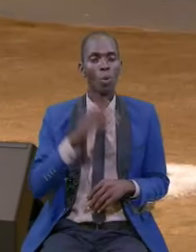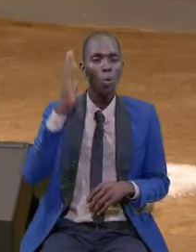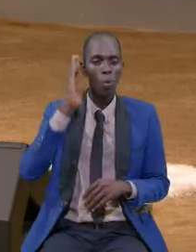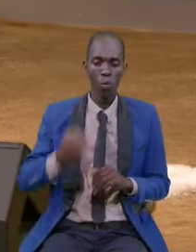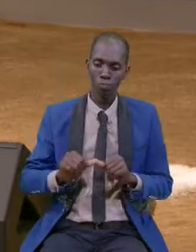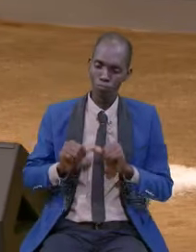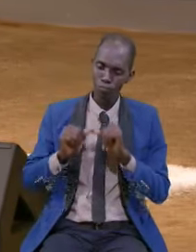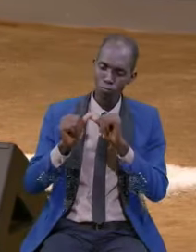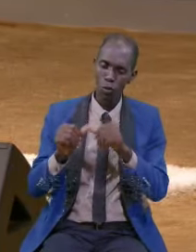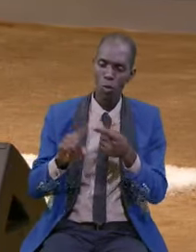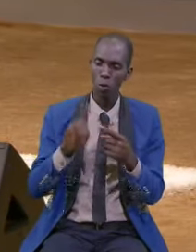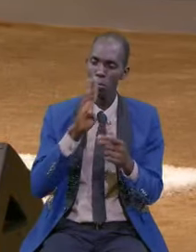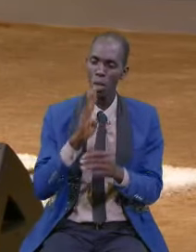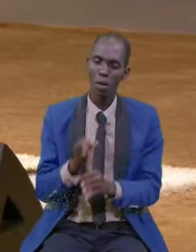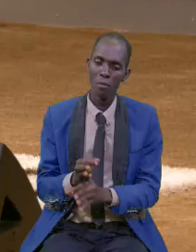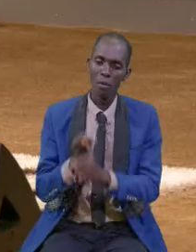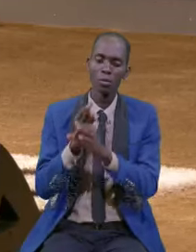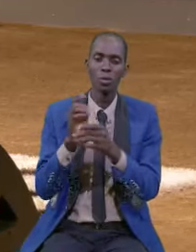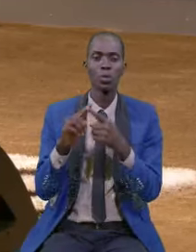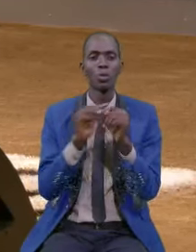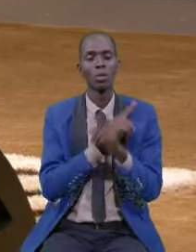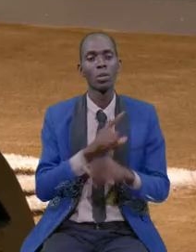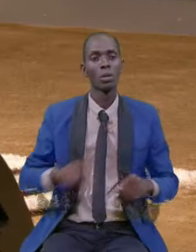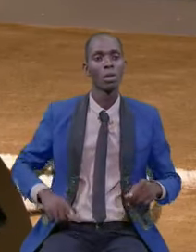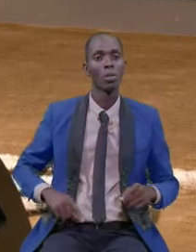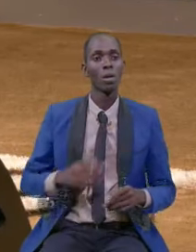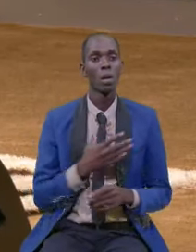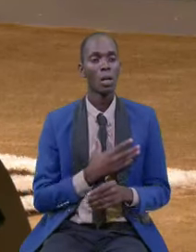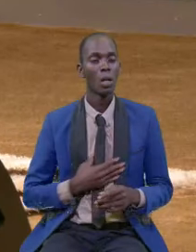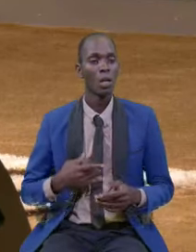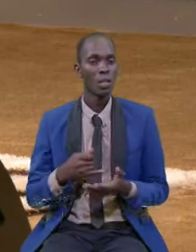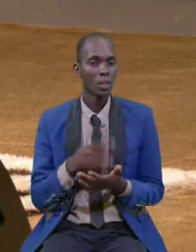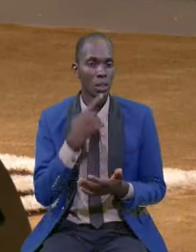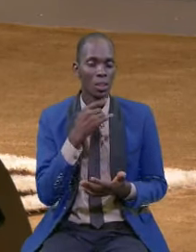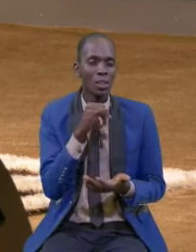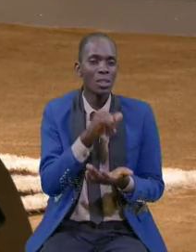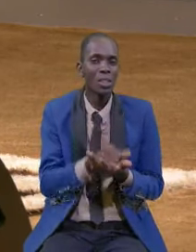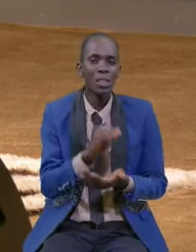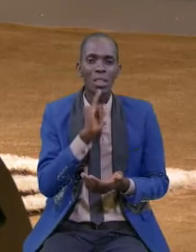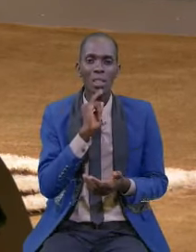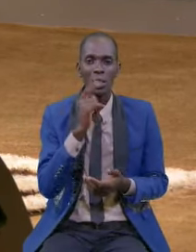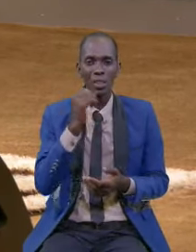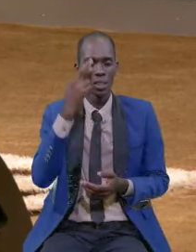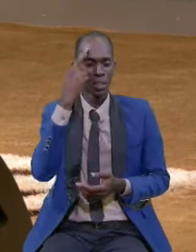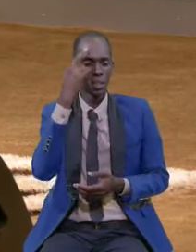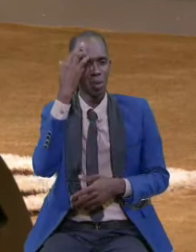faithful unto the Lord. And so it says that the reason why, when they wanted